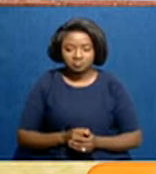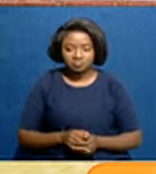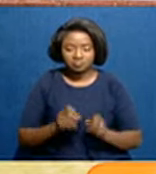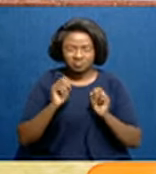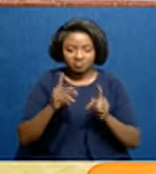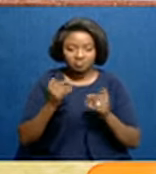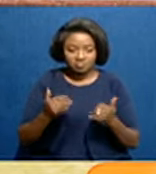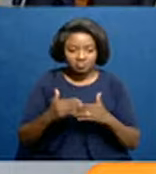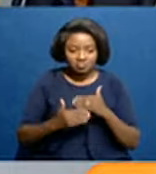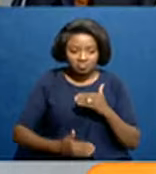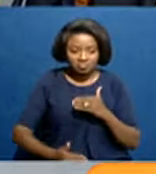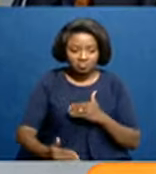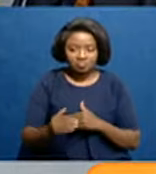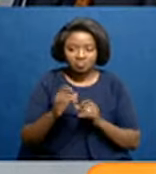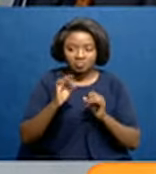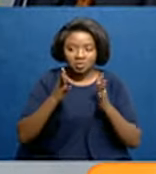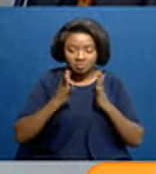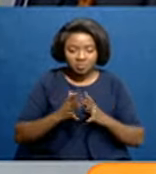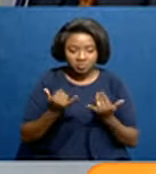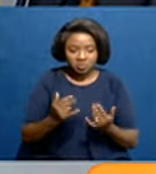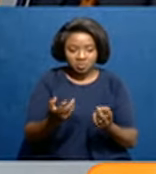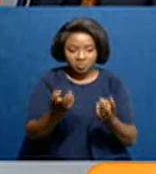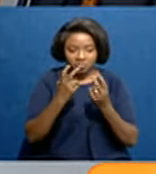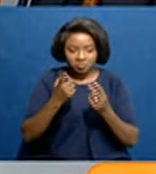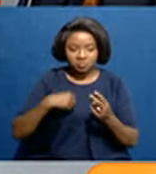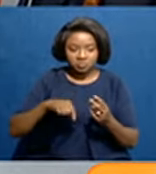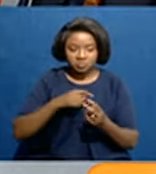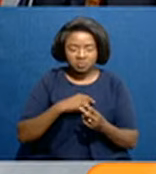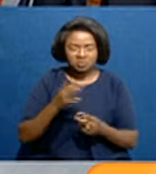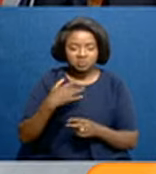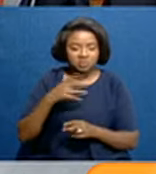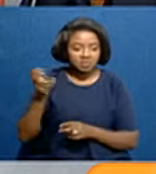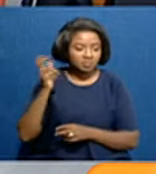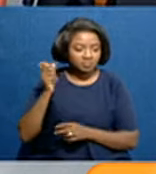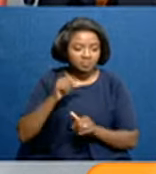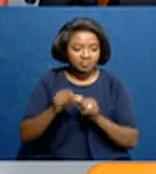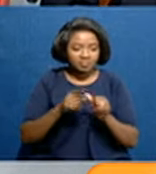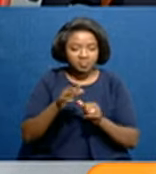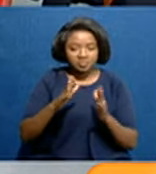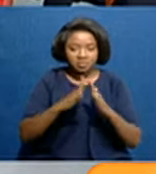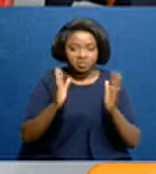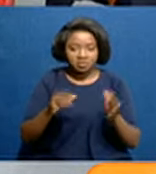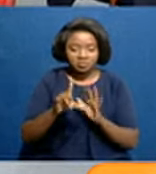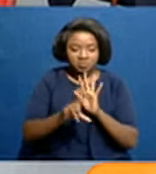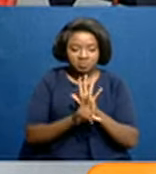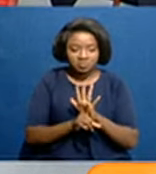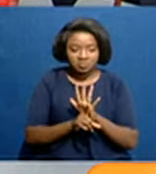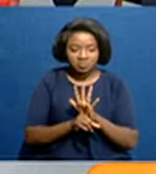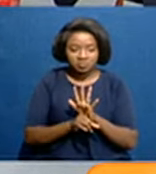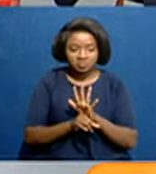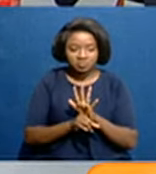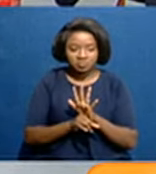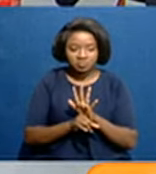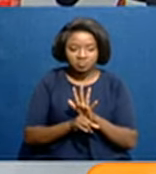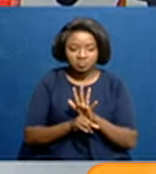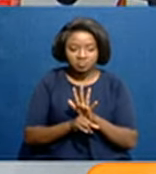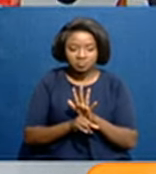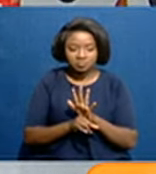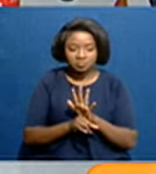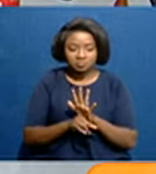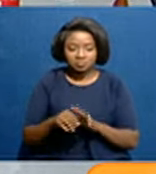forward. Mm. Again, if someone is just joining us right now and they just heard about this housing law, it's a law now. It's law